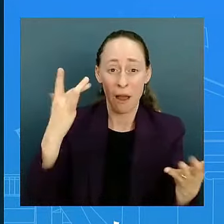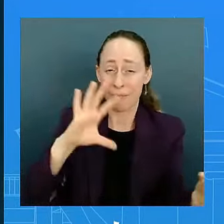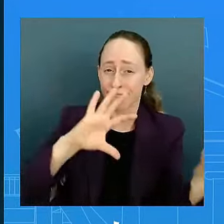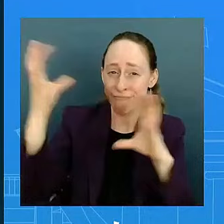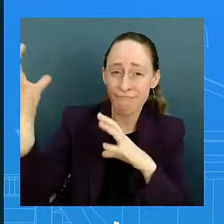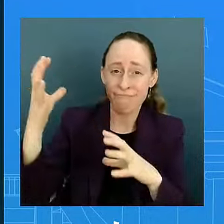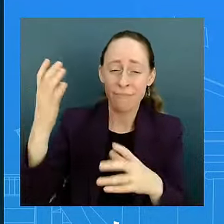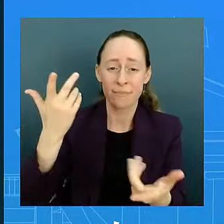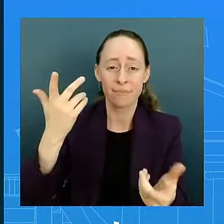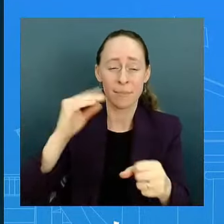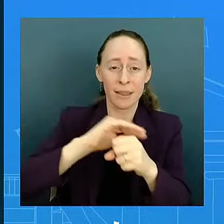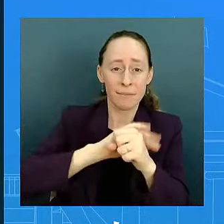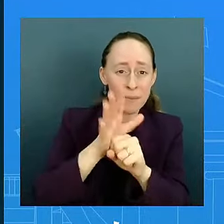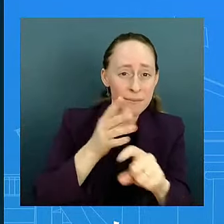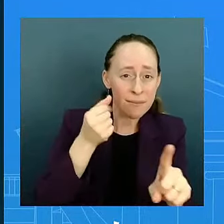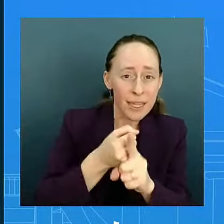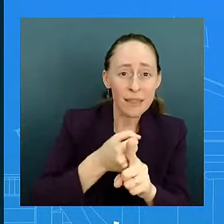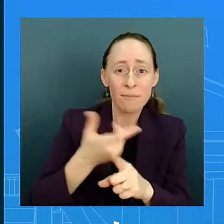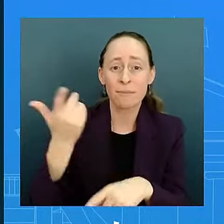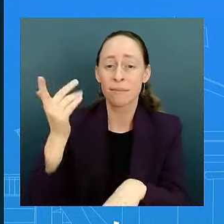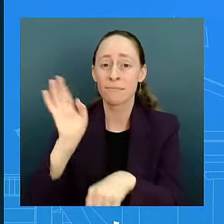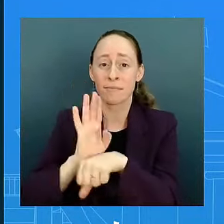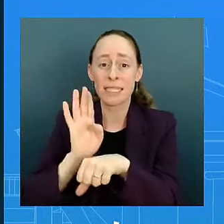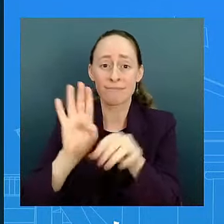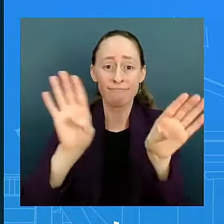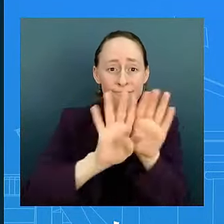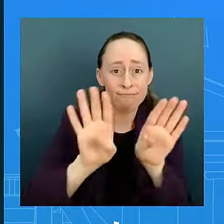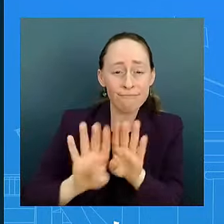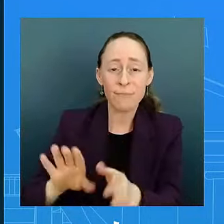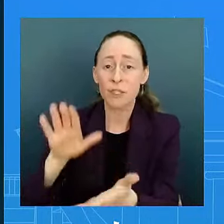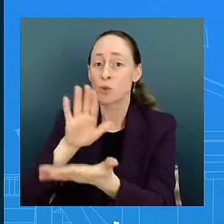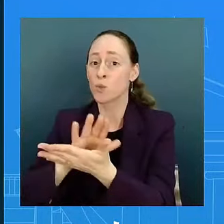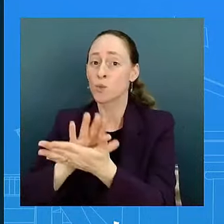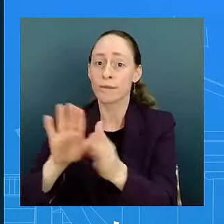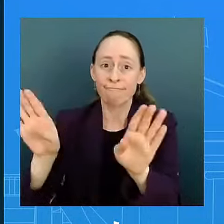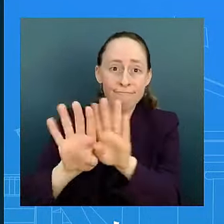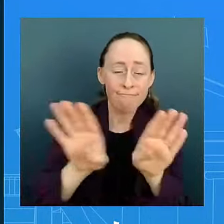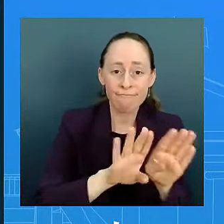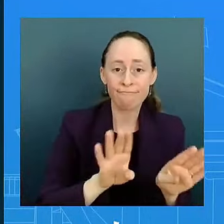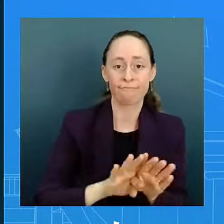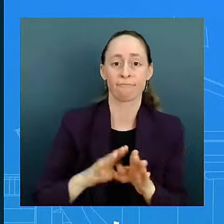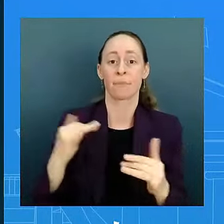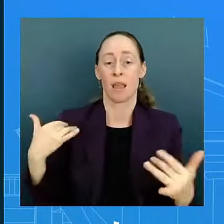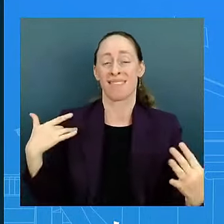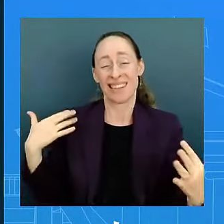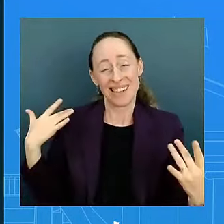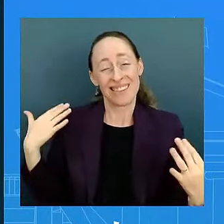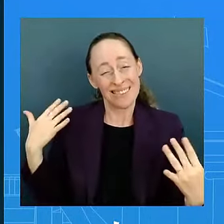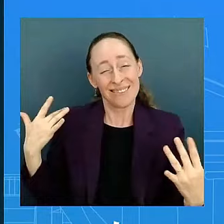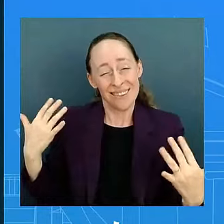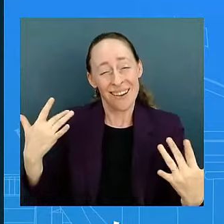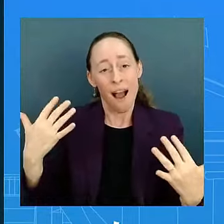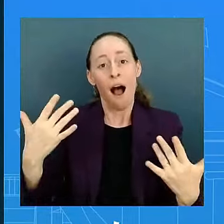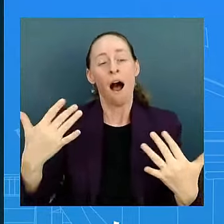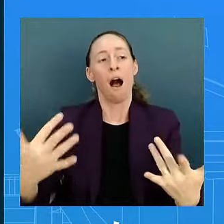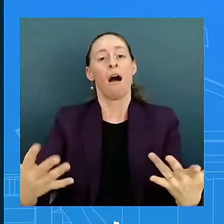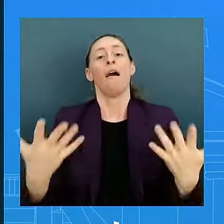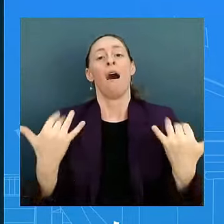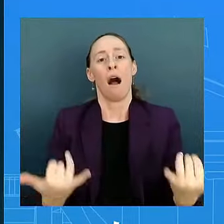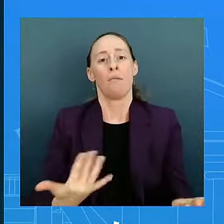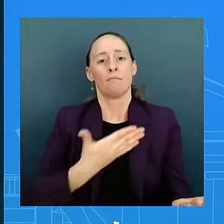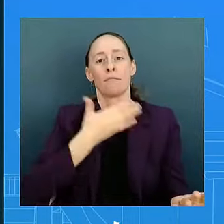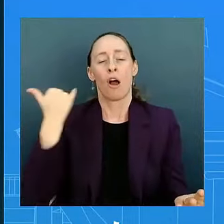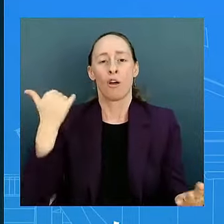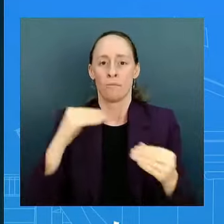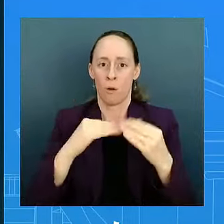in and do what you've seen him do this past 3.5 years, turn the economy around, restart the economy. And